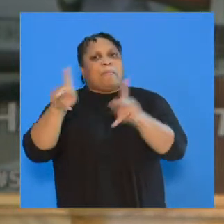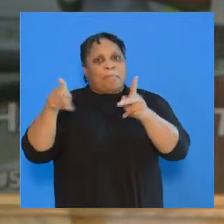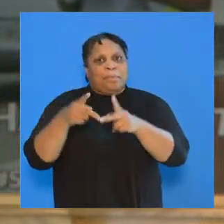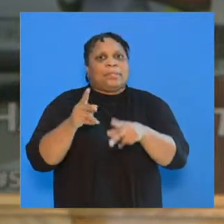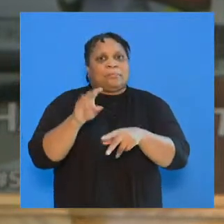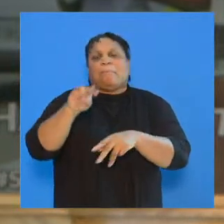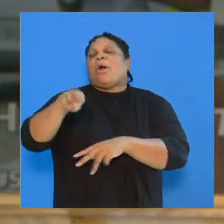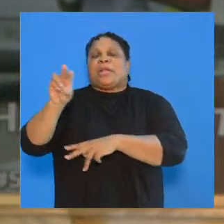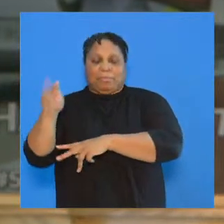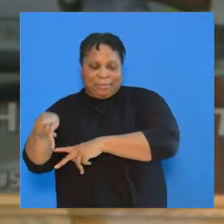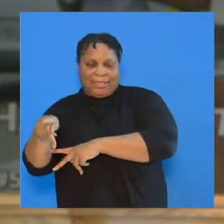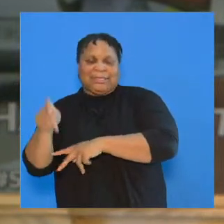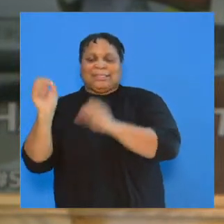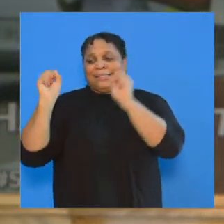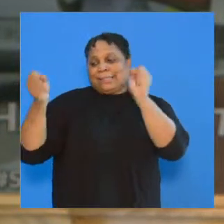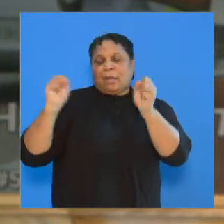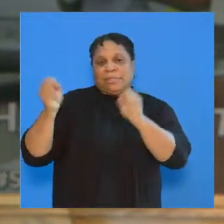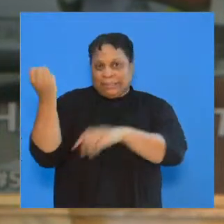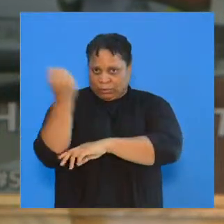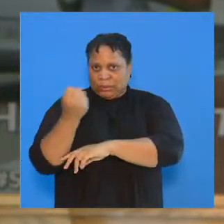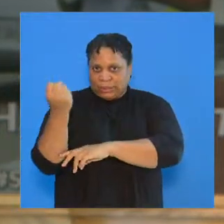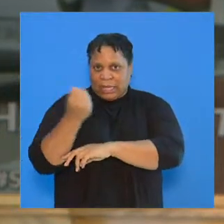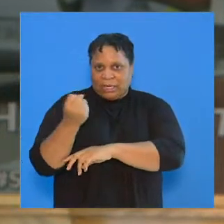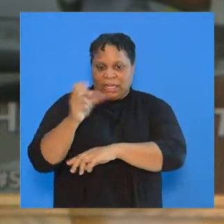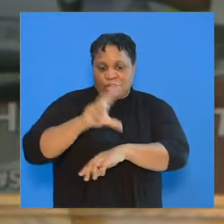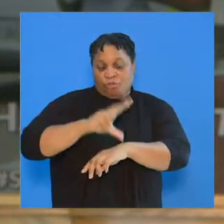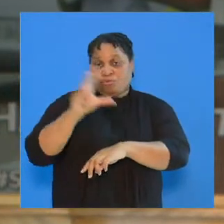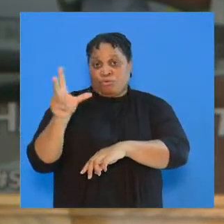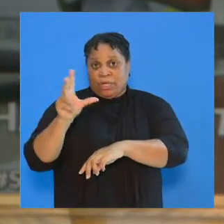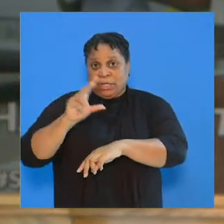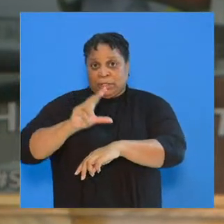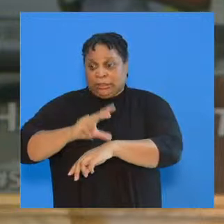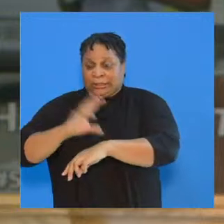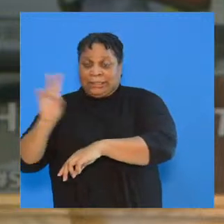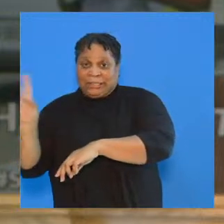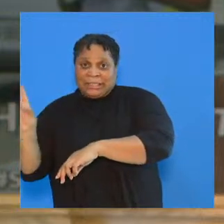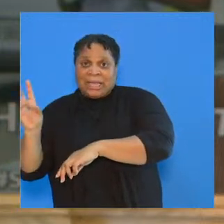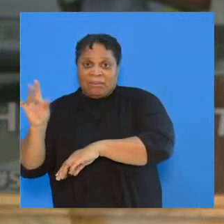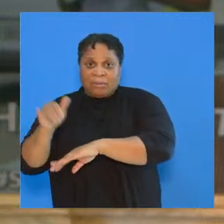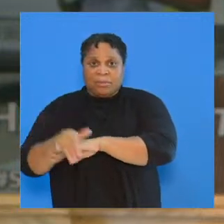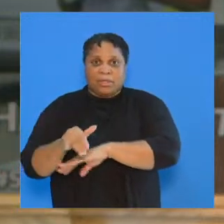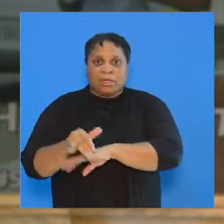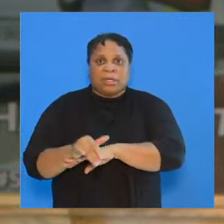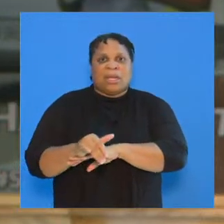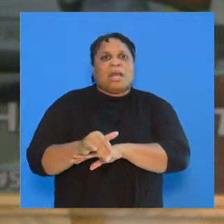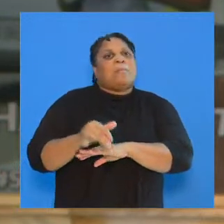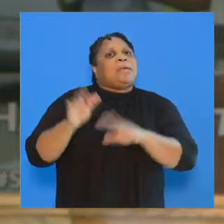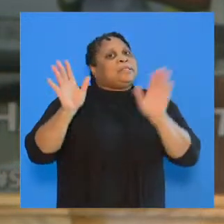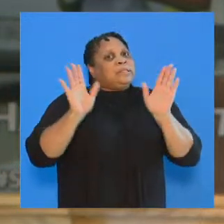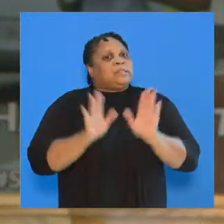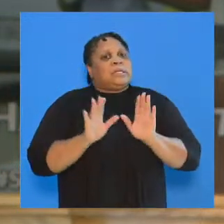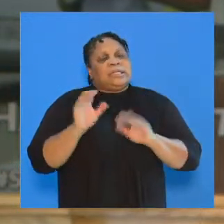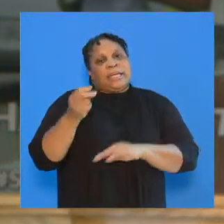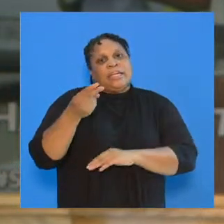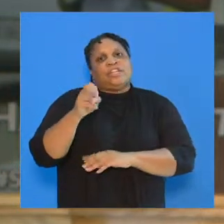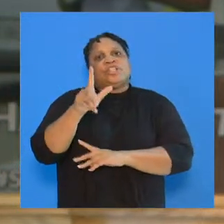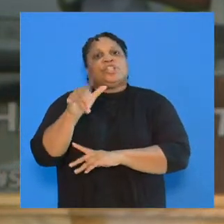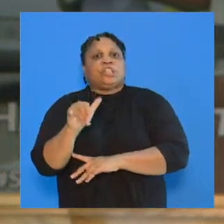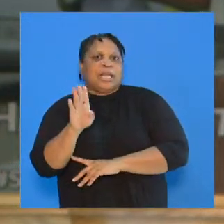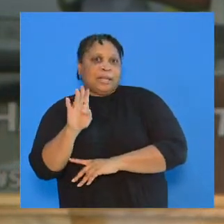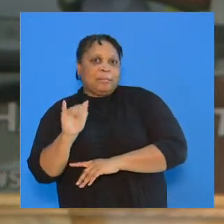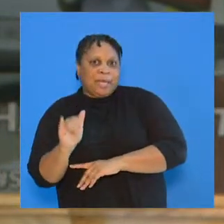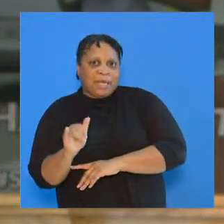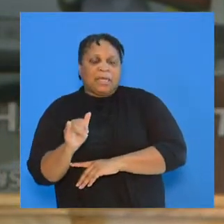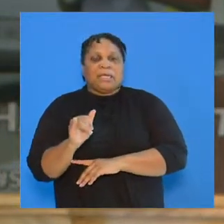will be at the Somerset Marketplace from 3 p.m. to 7 p.m. and on Sunday, we will return to Shelley Bay Marketplace from 12 p.m.